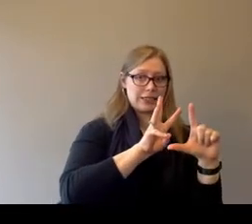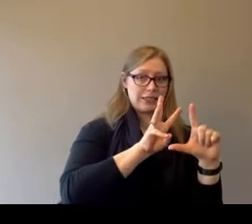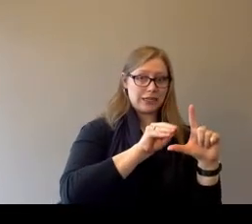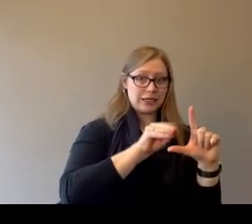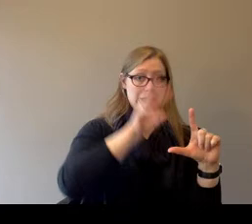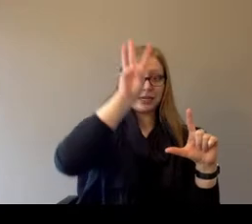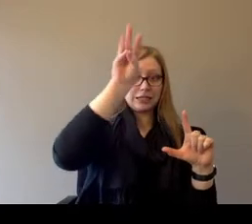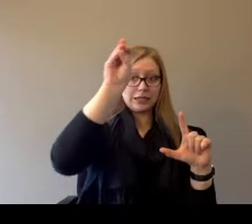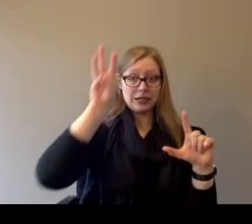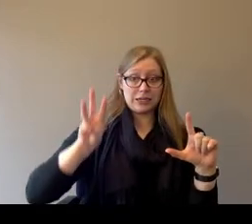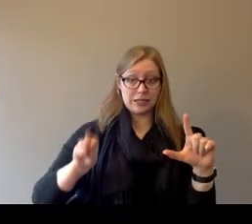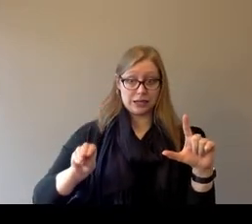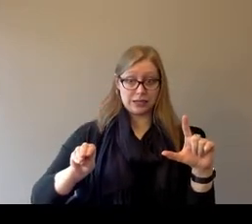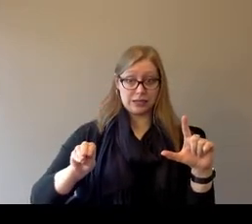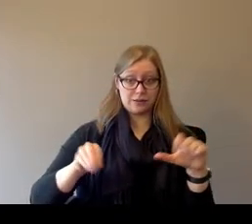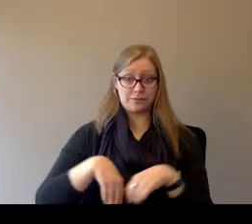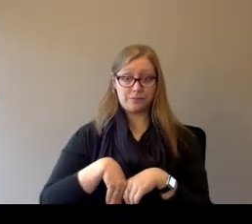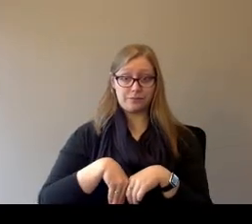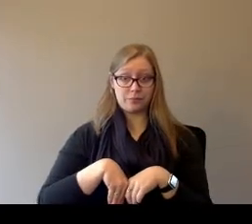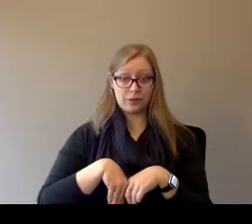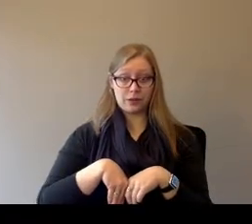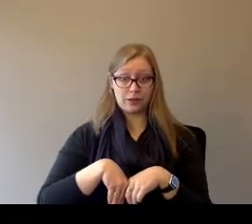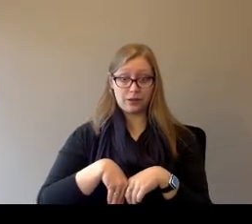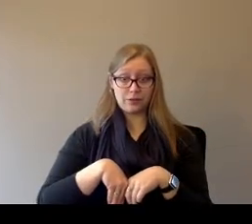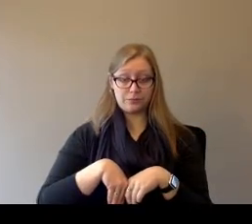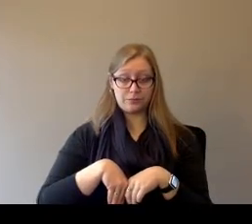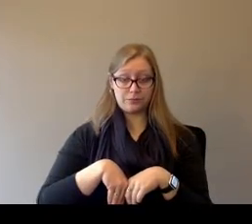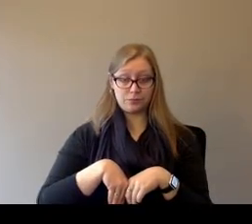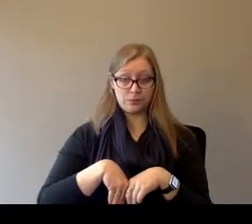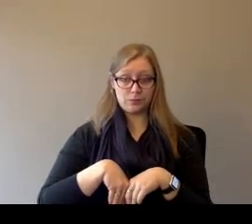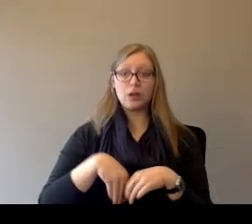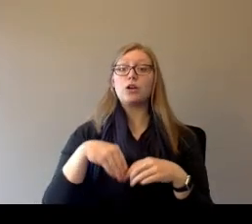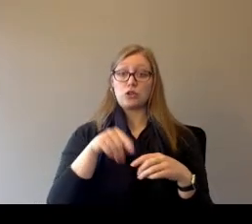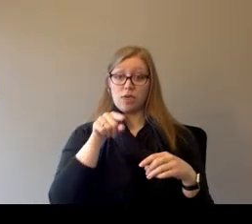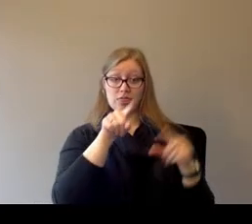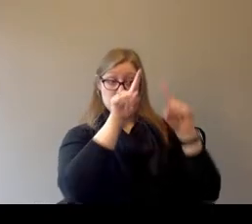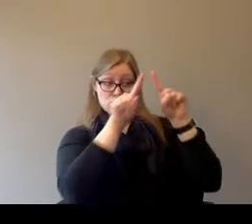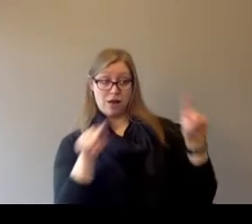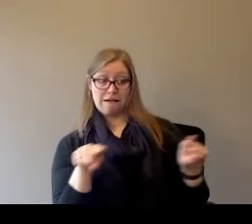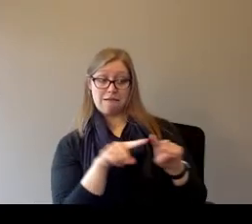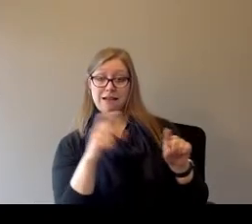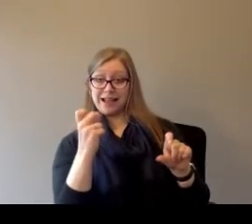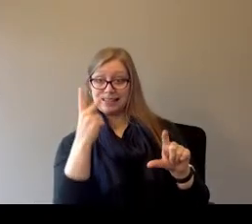this triangle, this one, and this one, are all each 60 degrees.